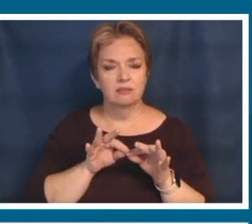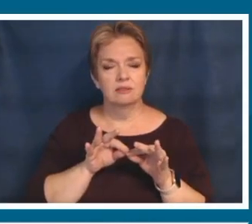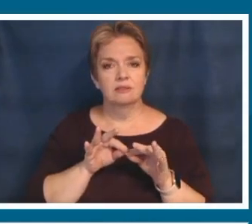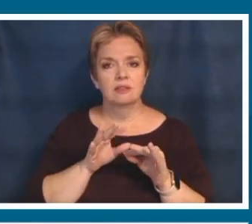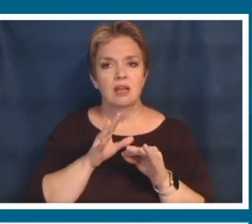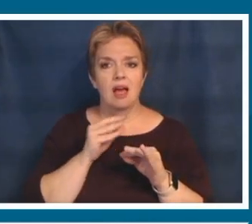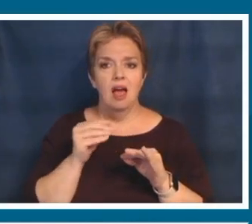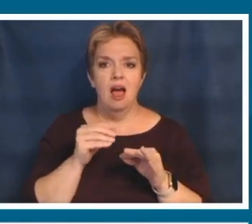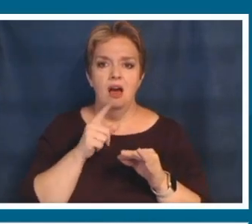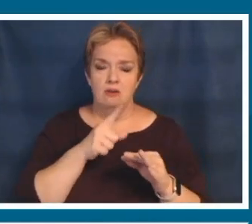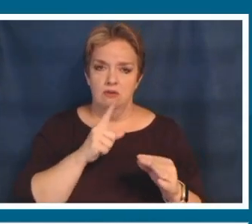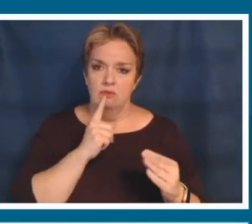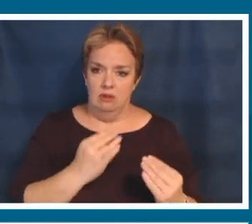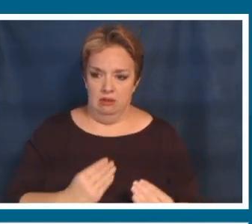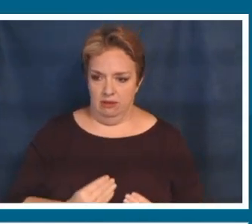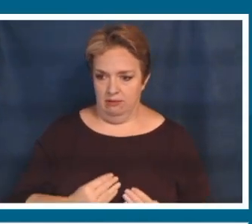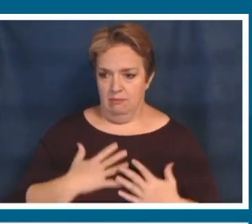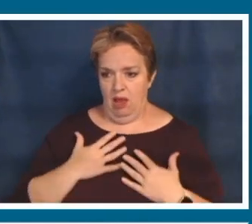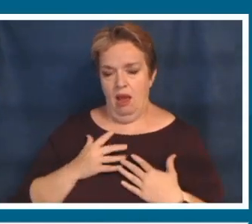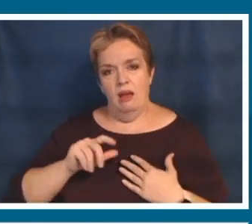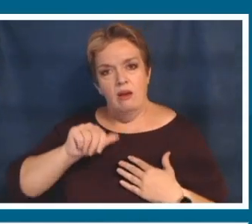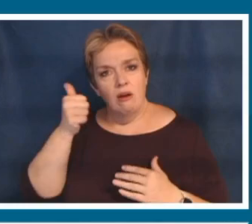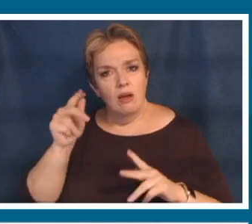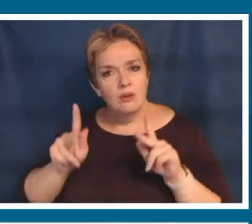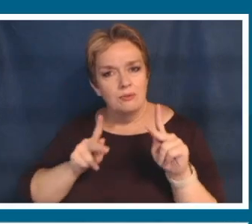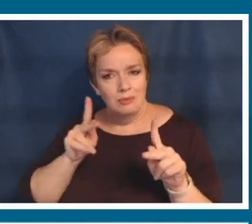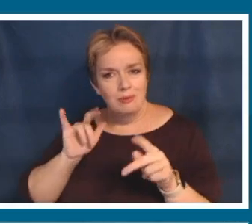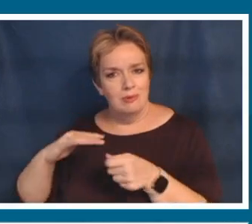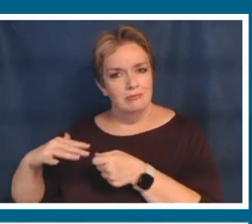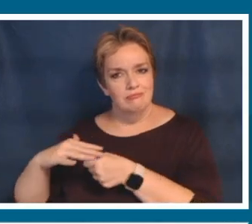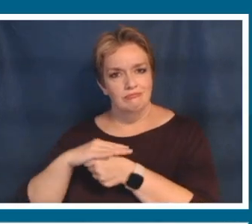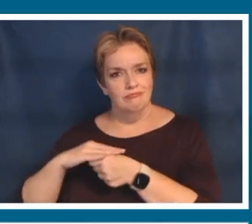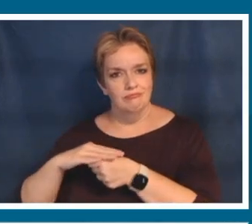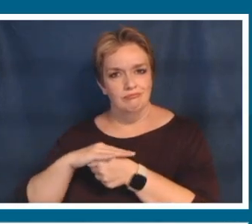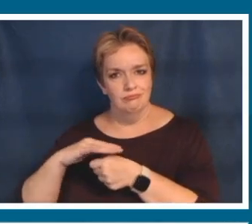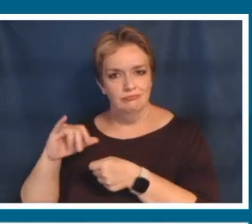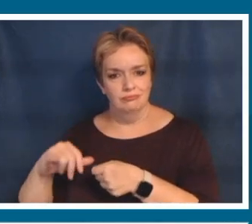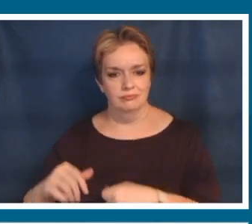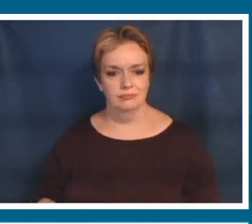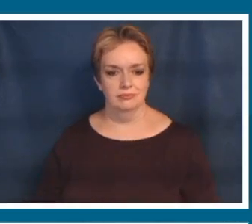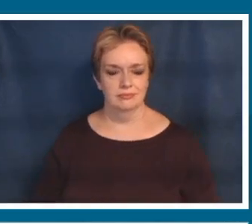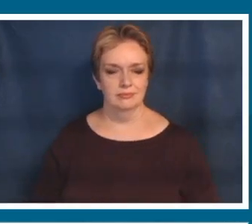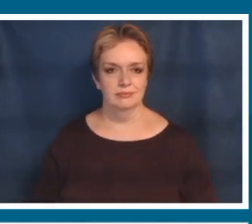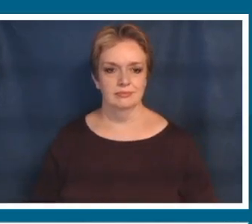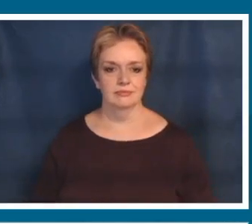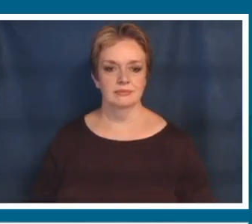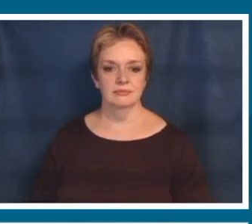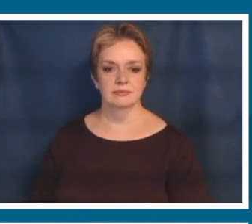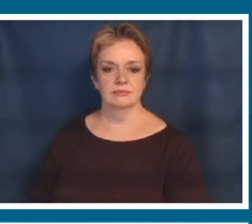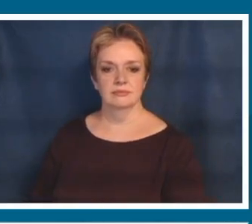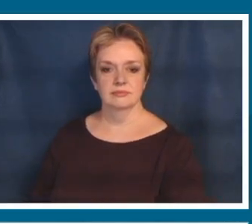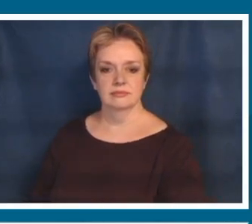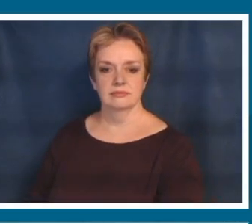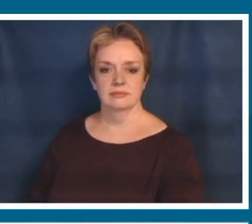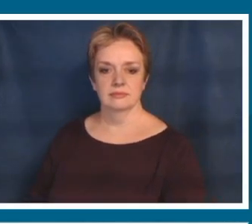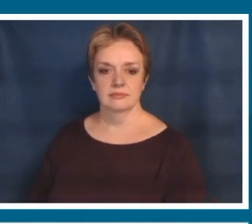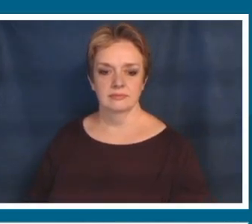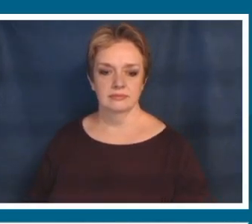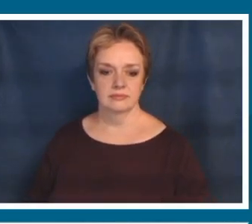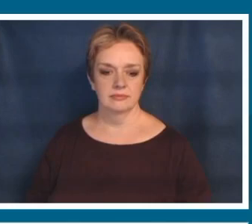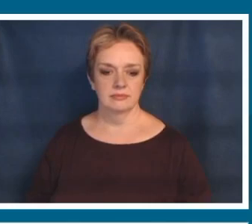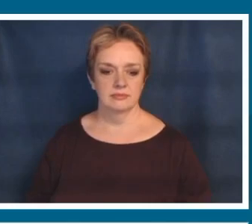aspiring she was for the local folks there. And then I have I have two screenshots